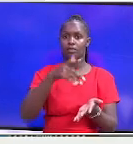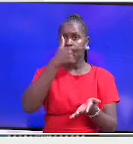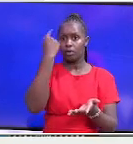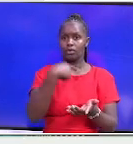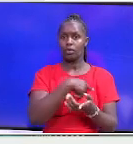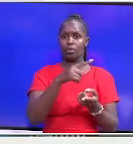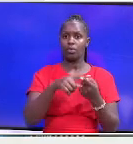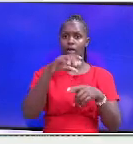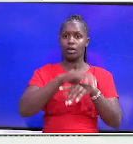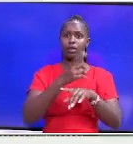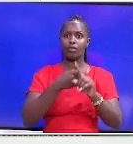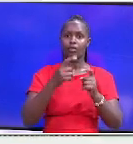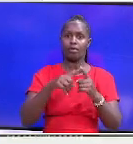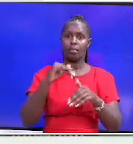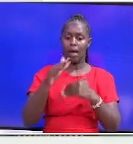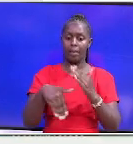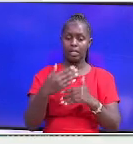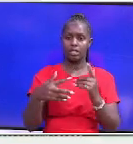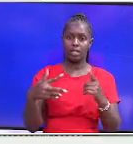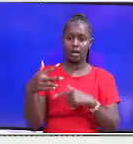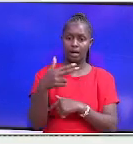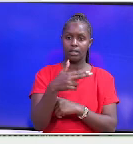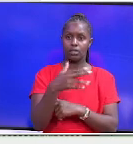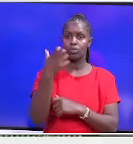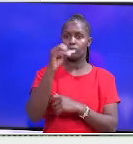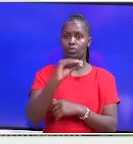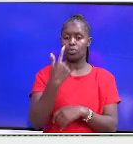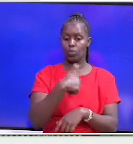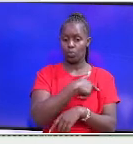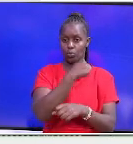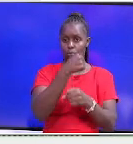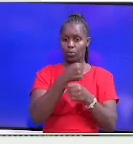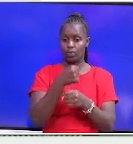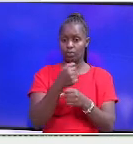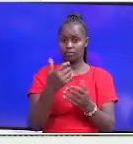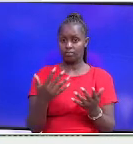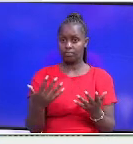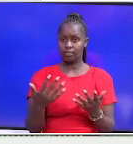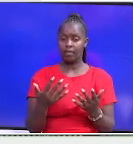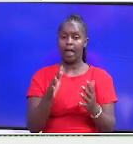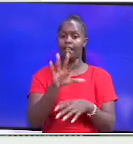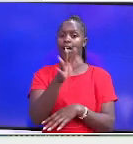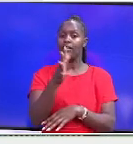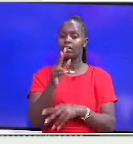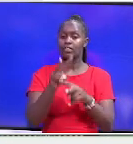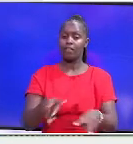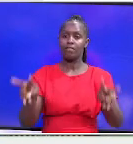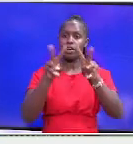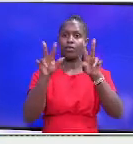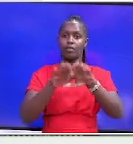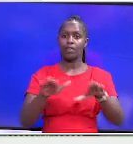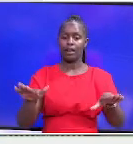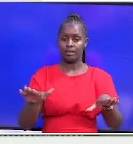machine cut, and the one stones are not machine cut. So we actually do the average value of the land